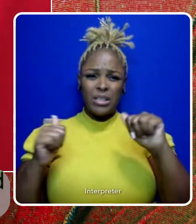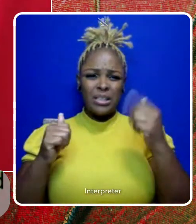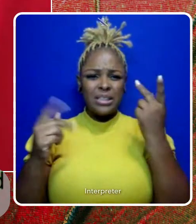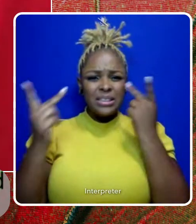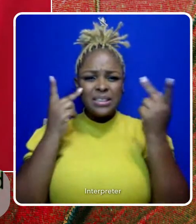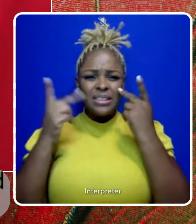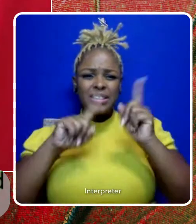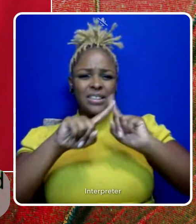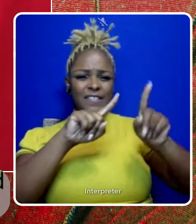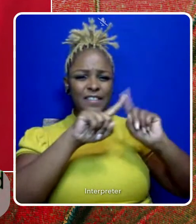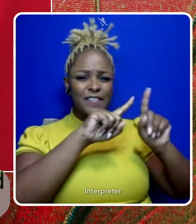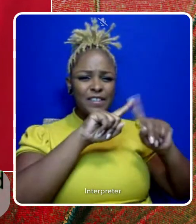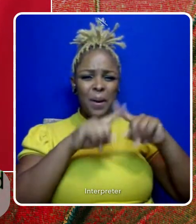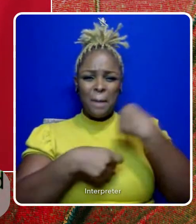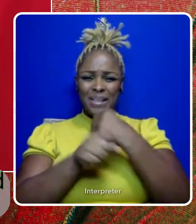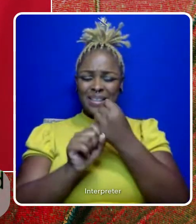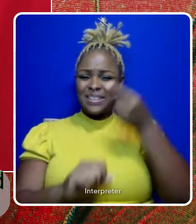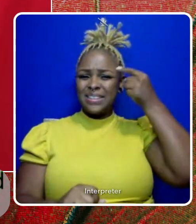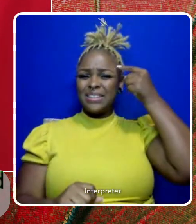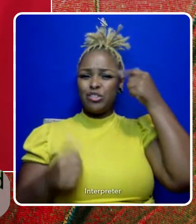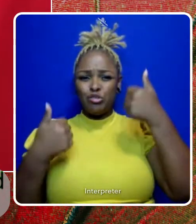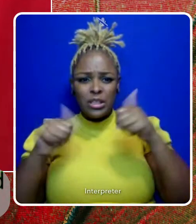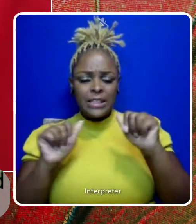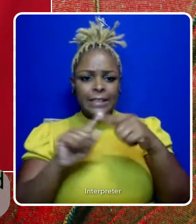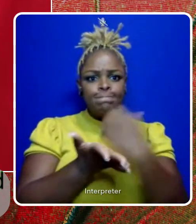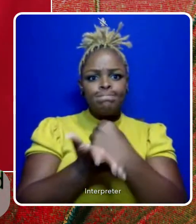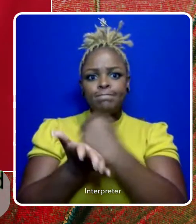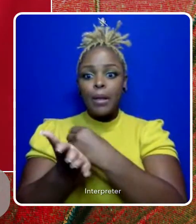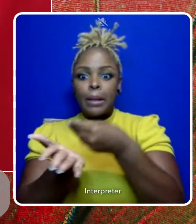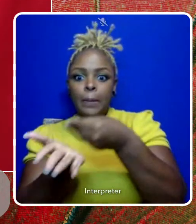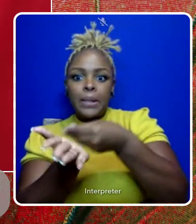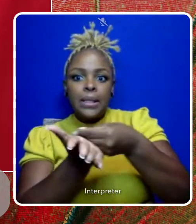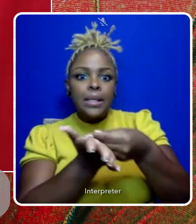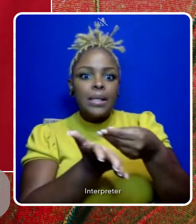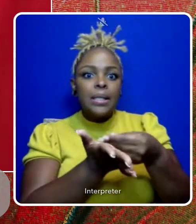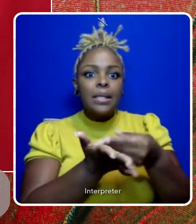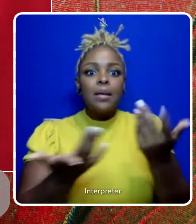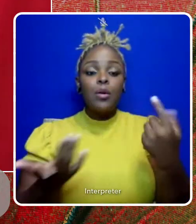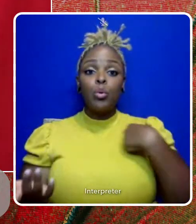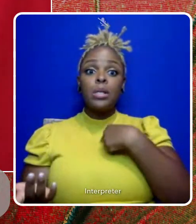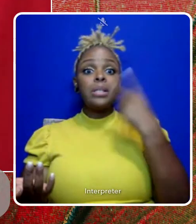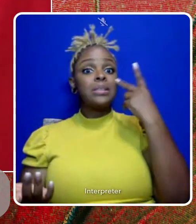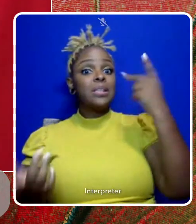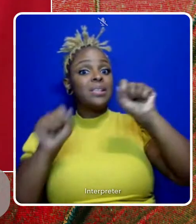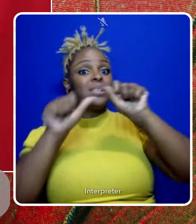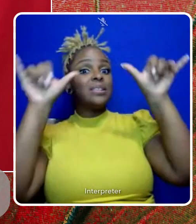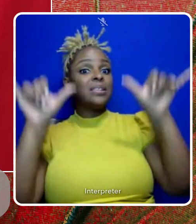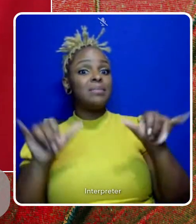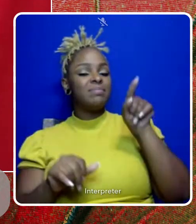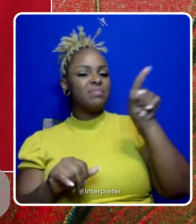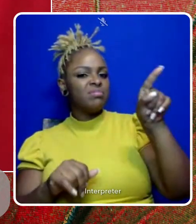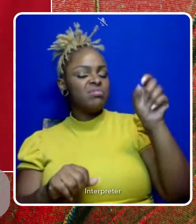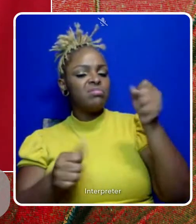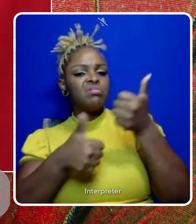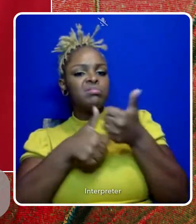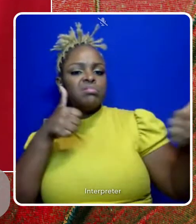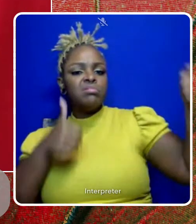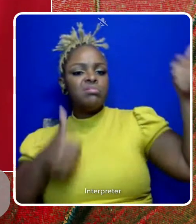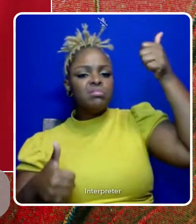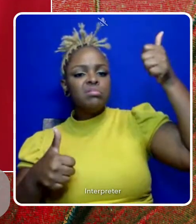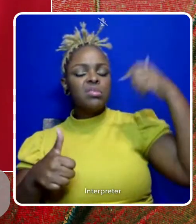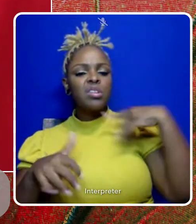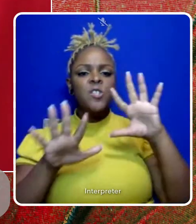Take down the patriarchy the way we take down a monument. Lynch the government the way they do niggas and